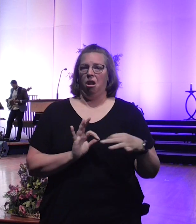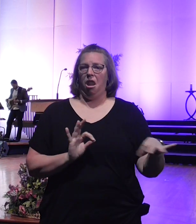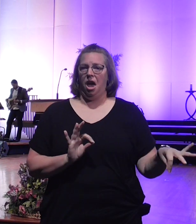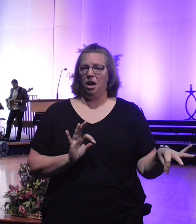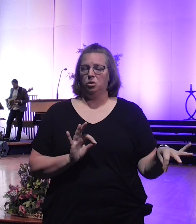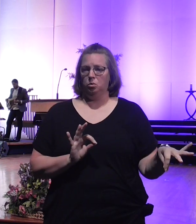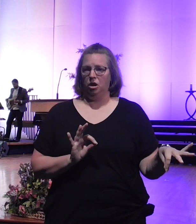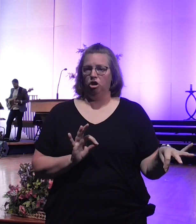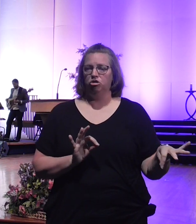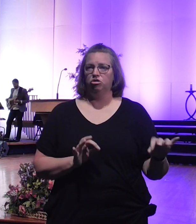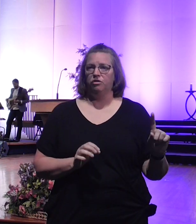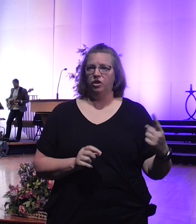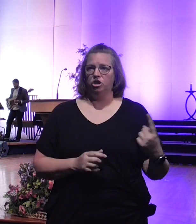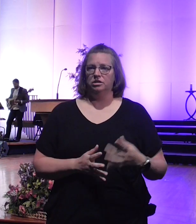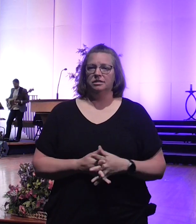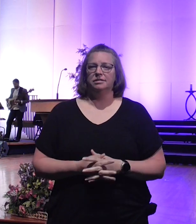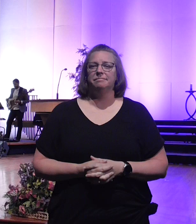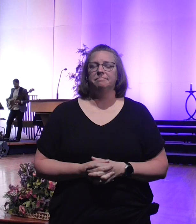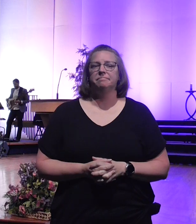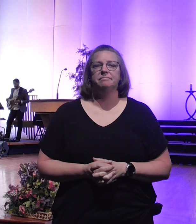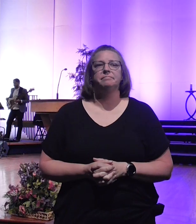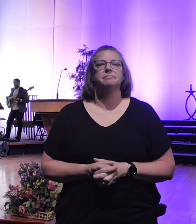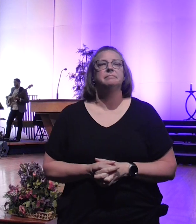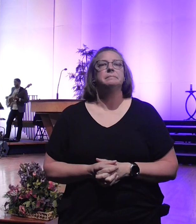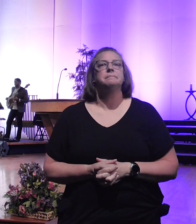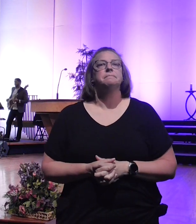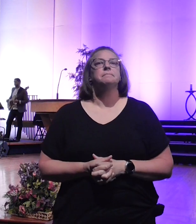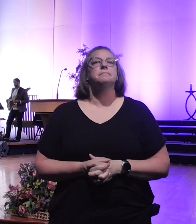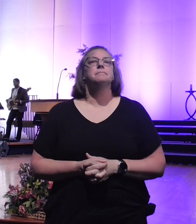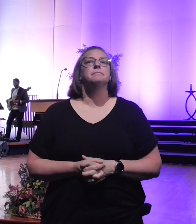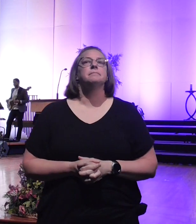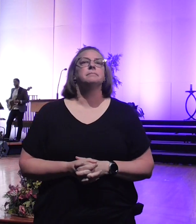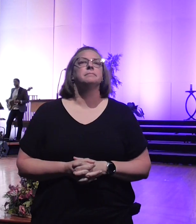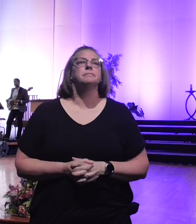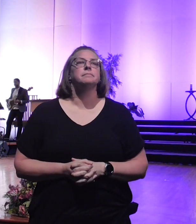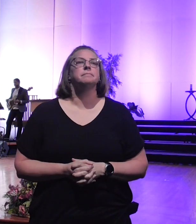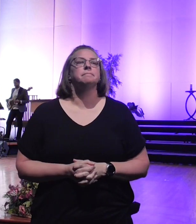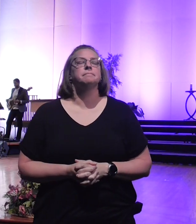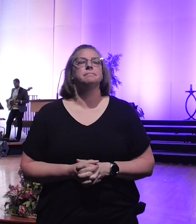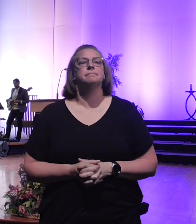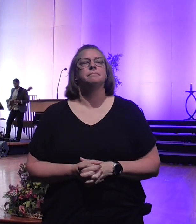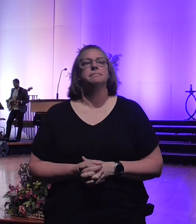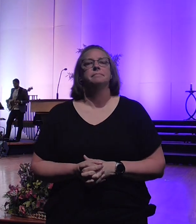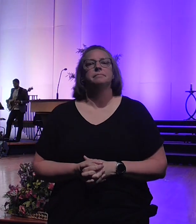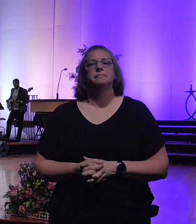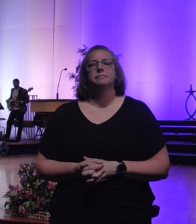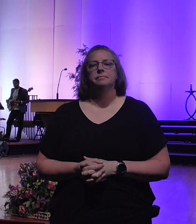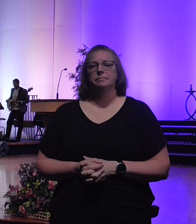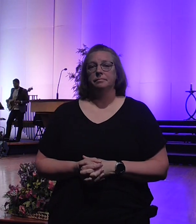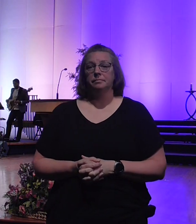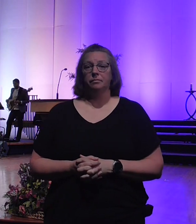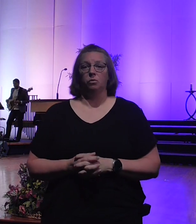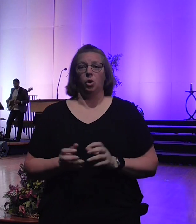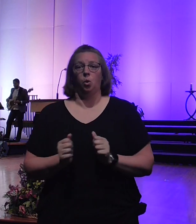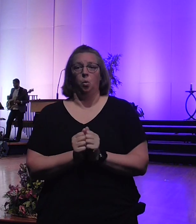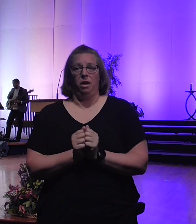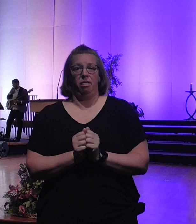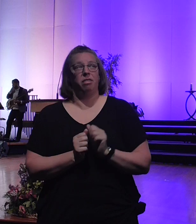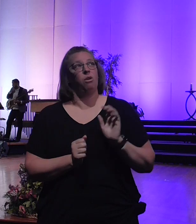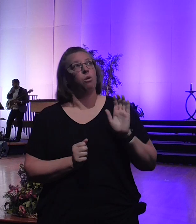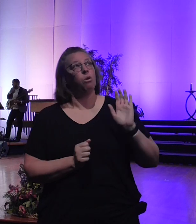Ture Swaha. Om Tare Tare. With your